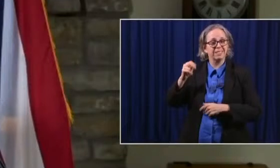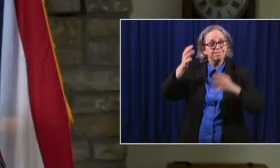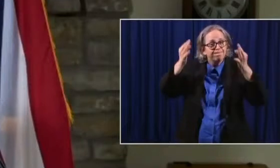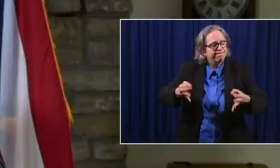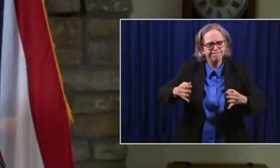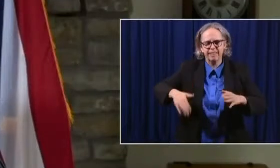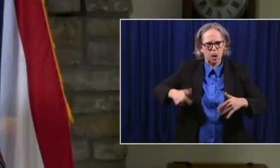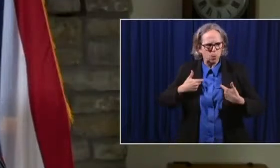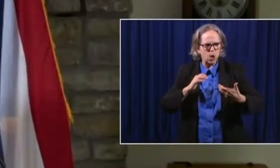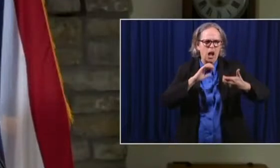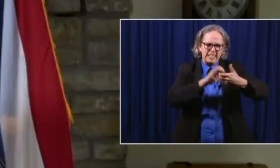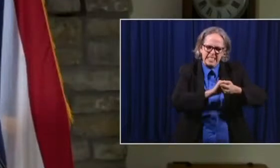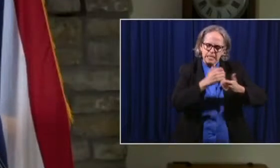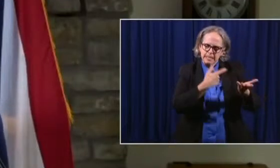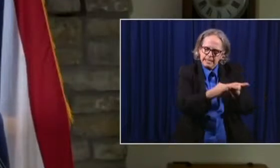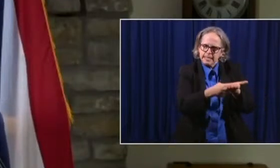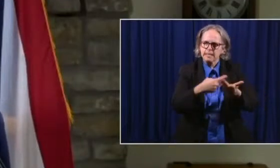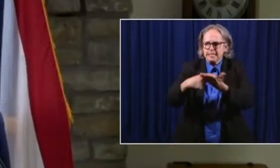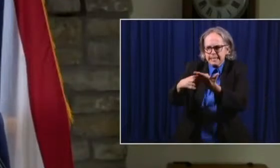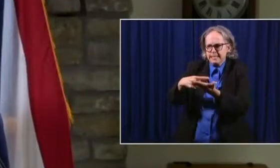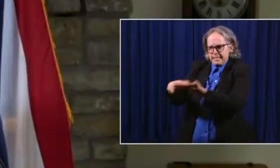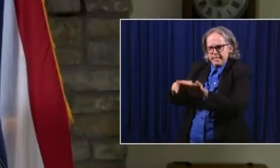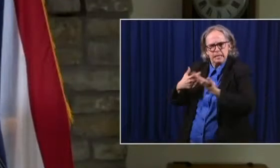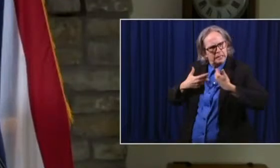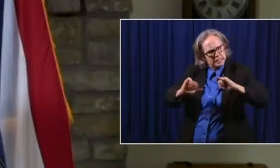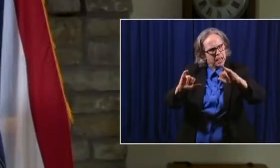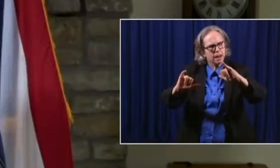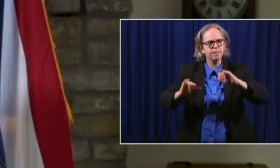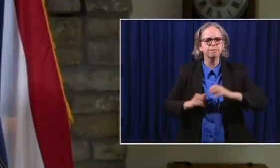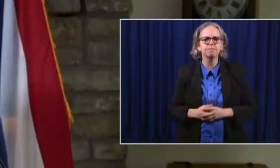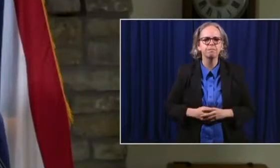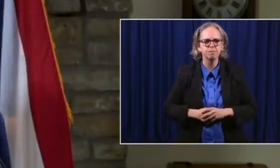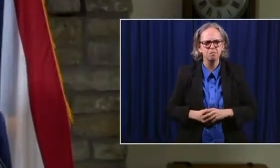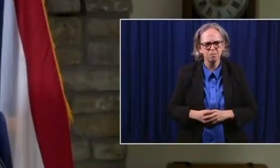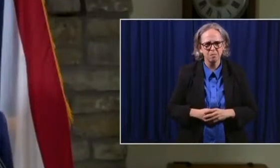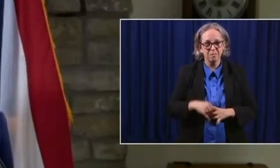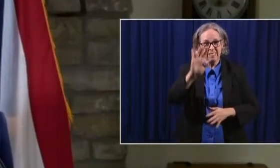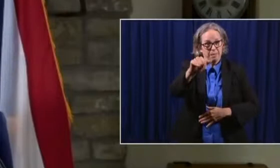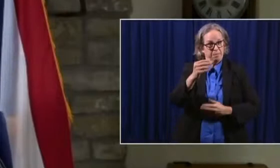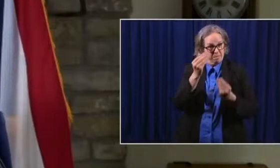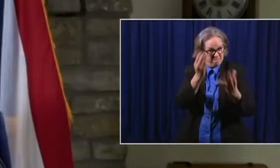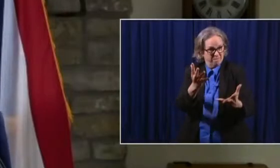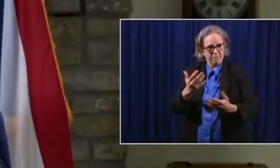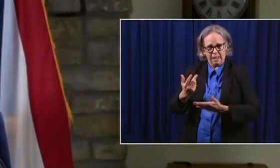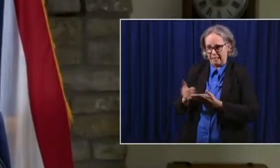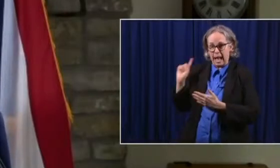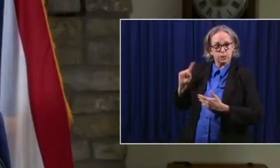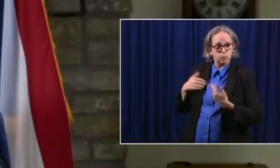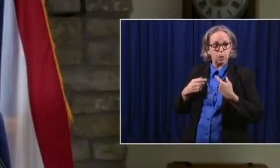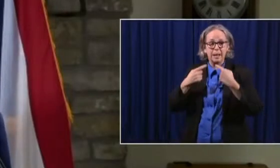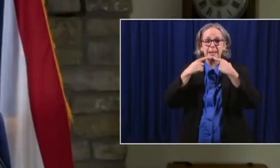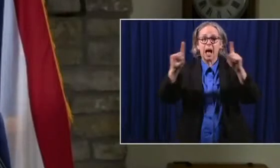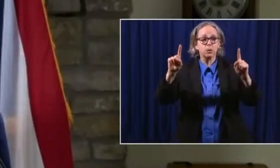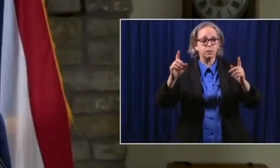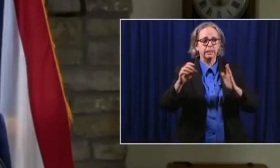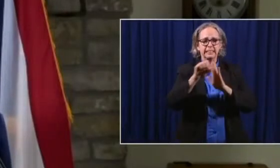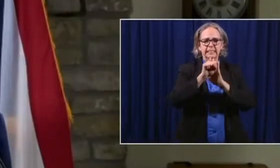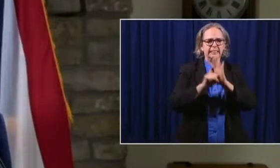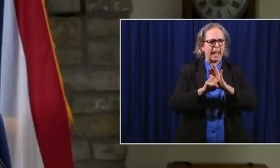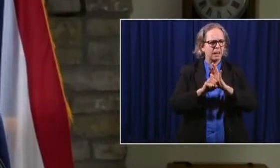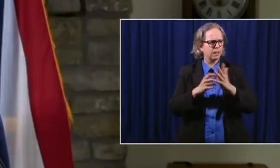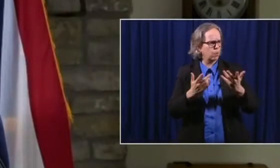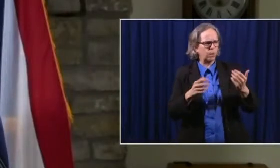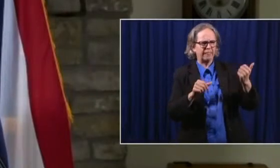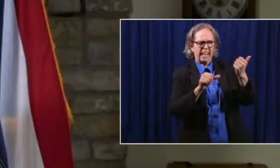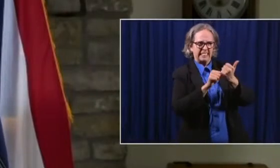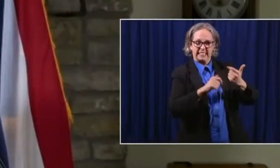And last week, I announced that the state is working with assisted living centers on a new way of collecting samples using saliva instead